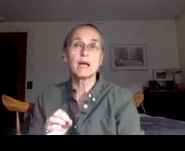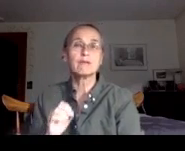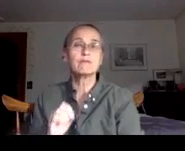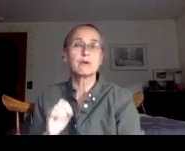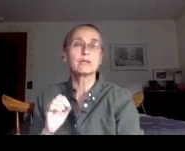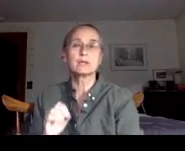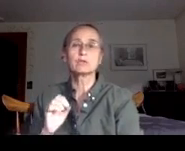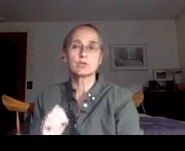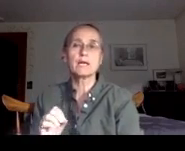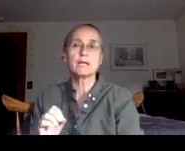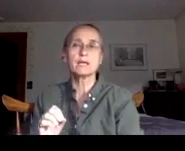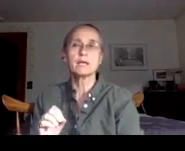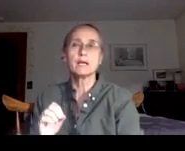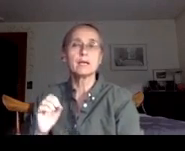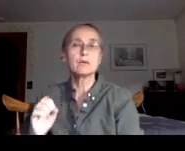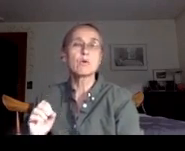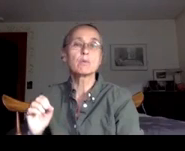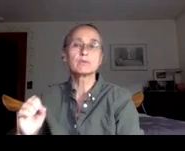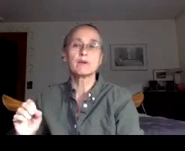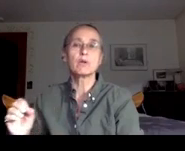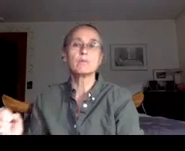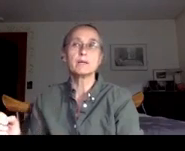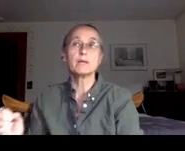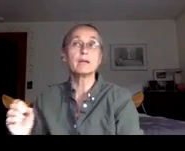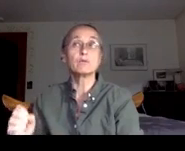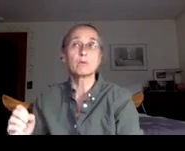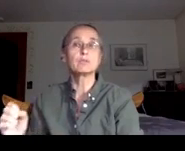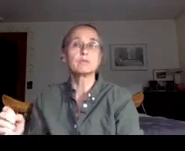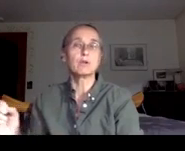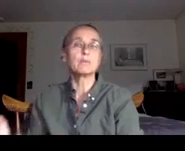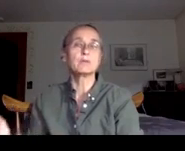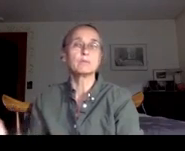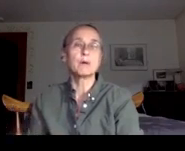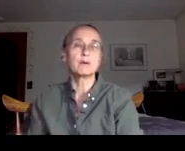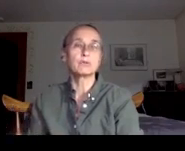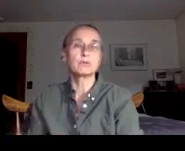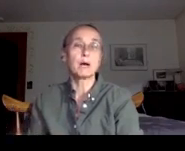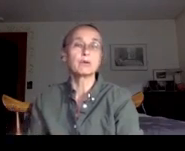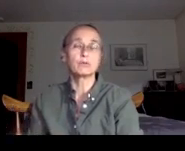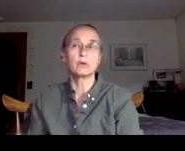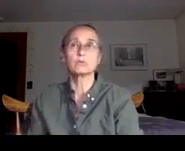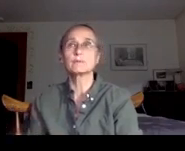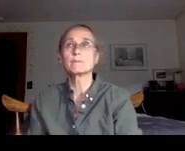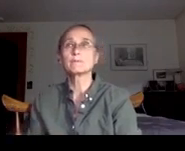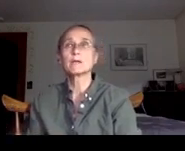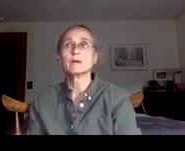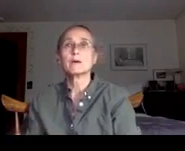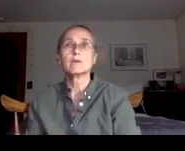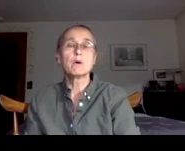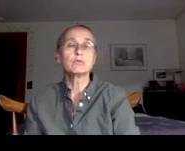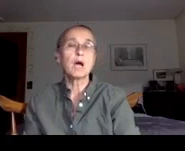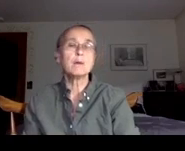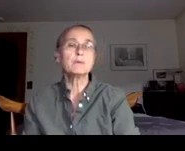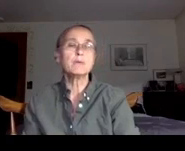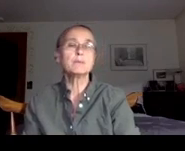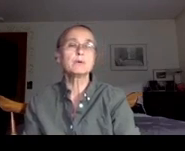really have very little training in normal development and normal developmental milestones. The